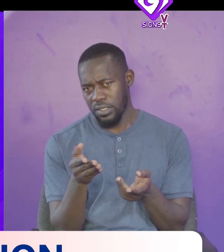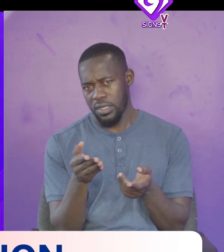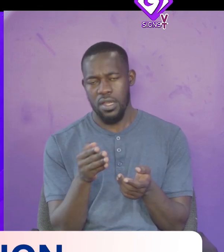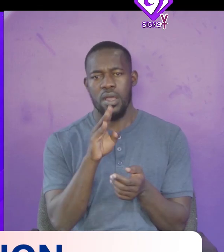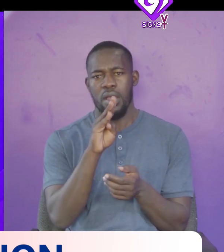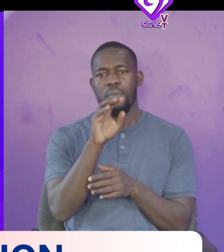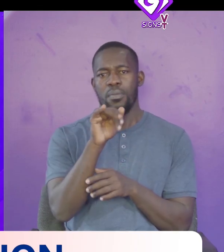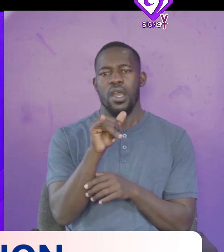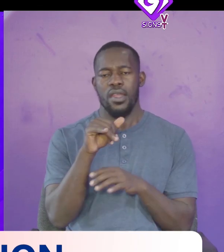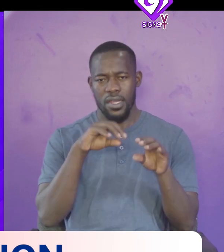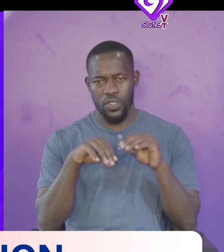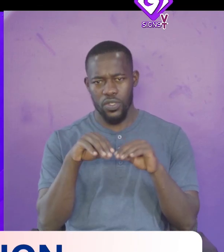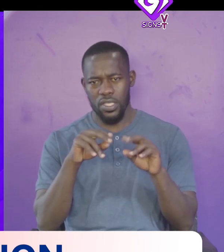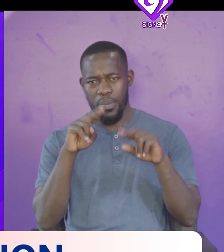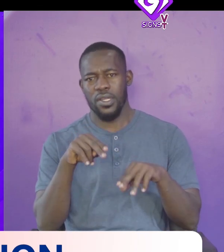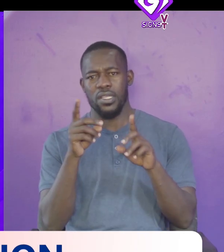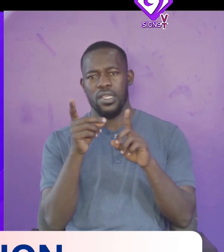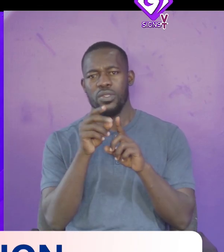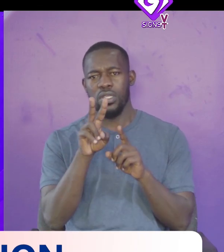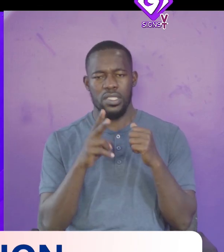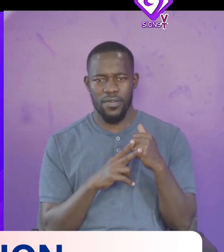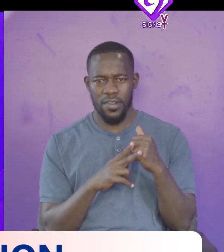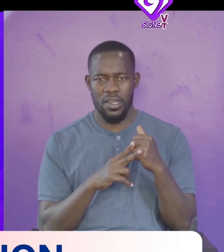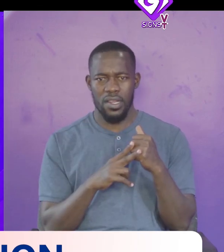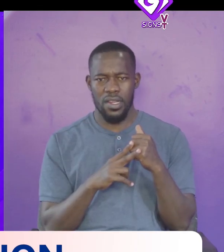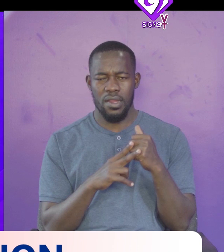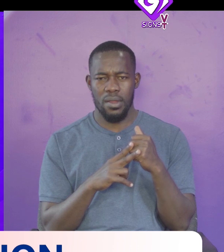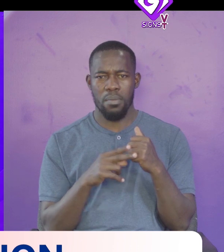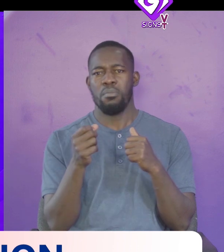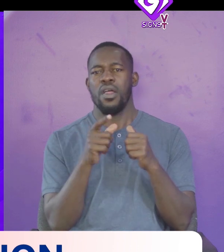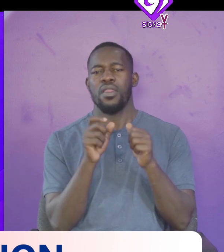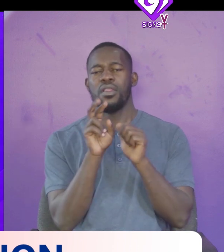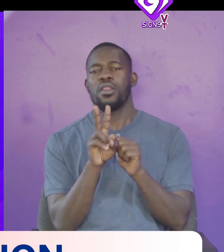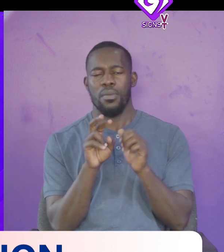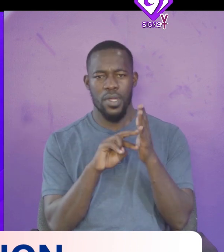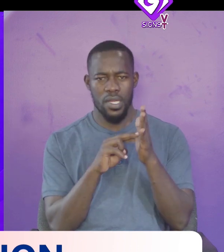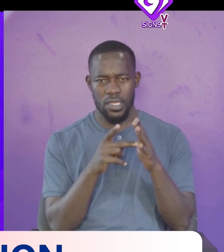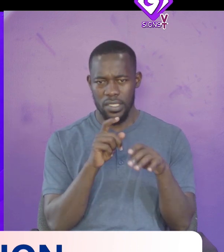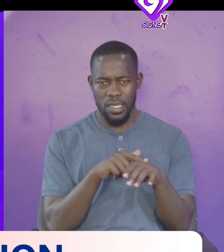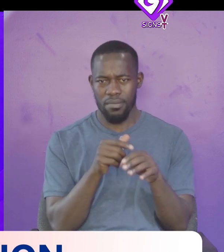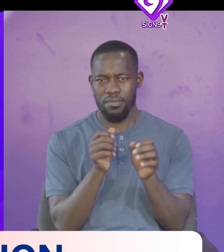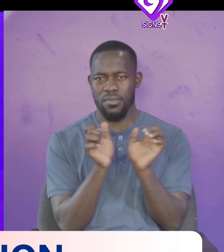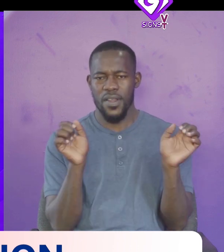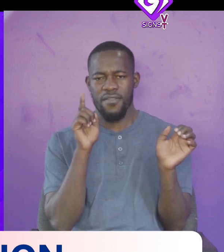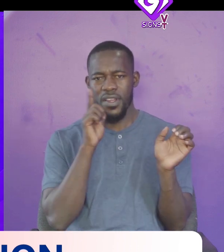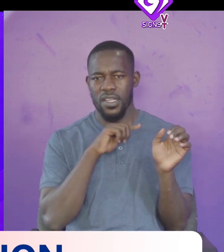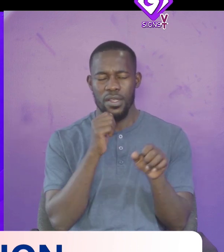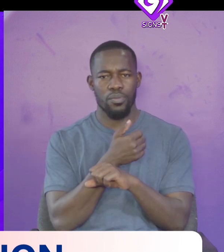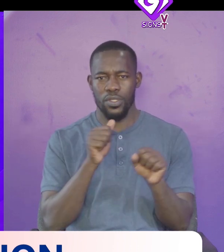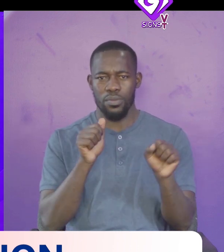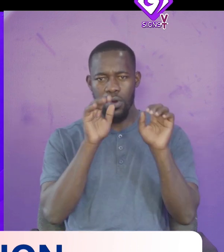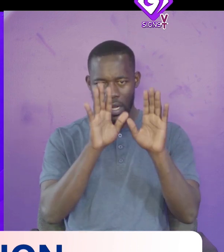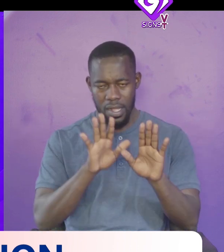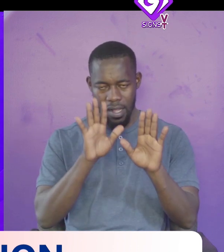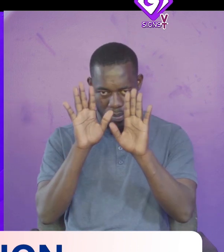happening on the 27th of November. So by the time we were released, we could not come and campaign. The reason they removed